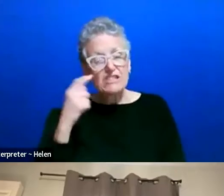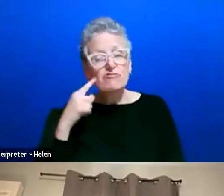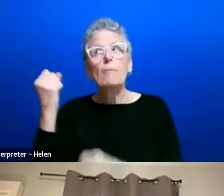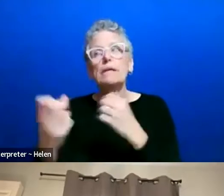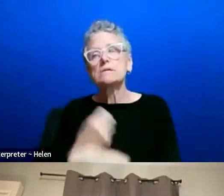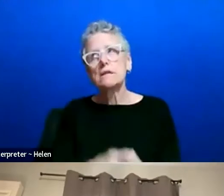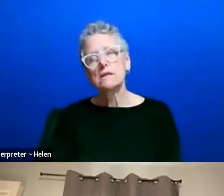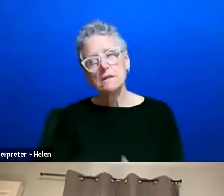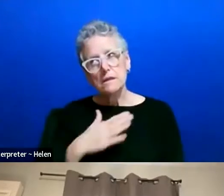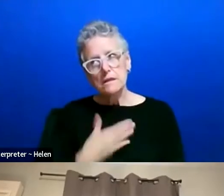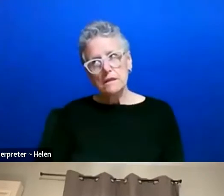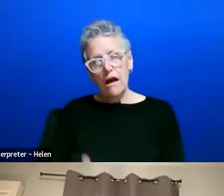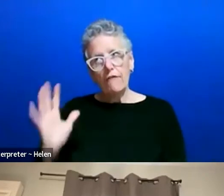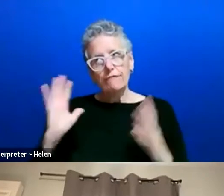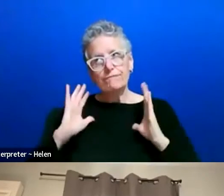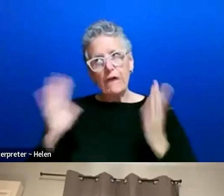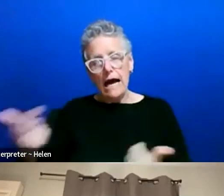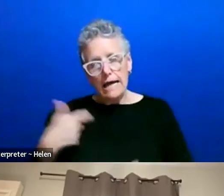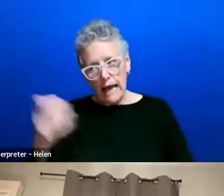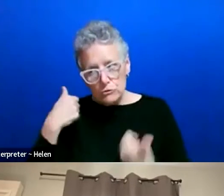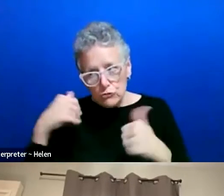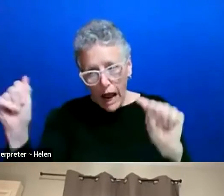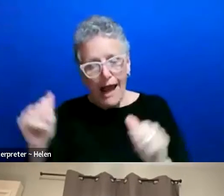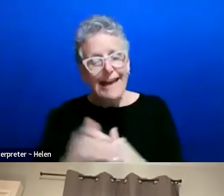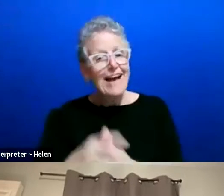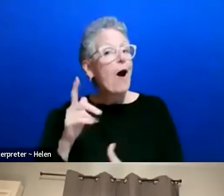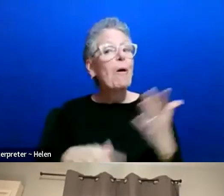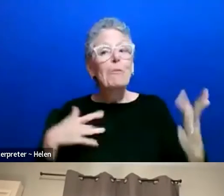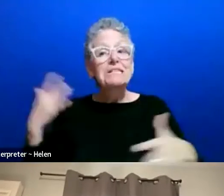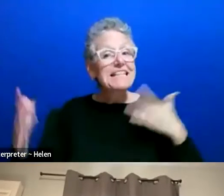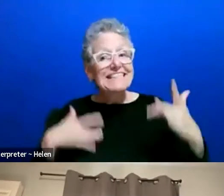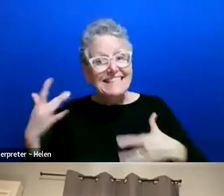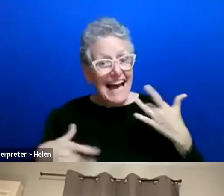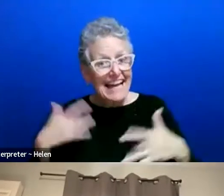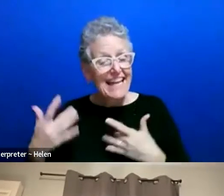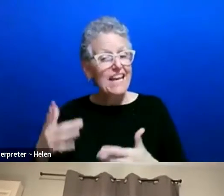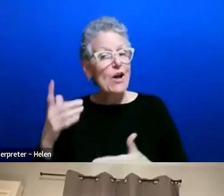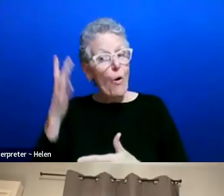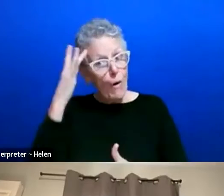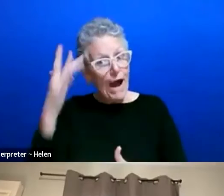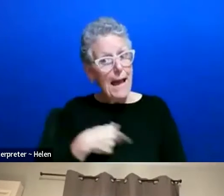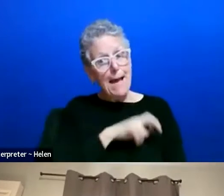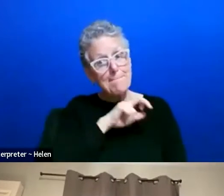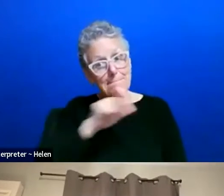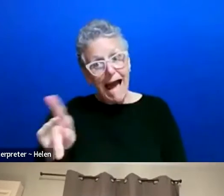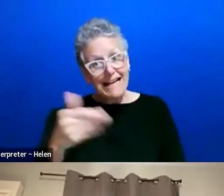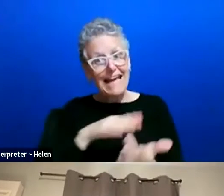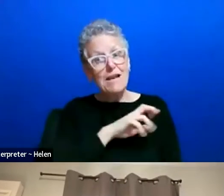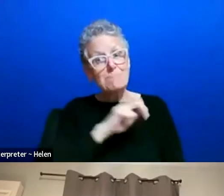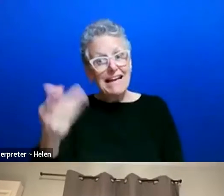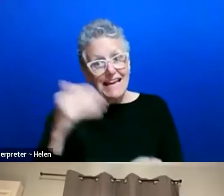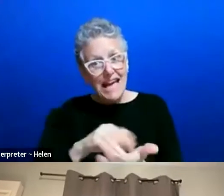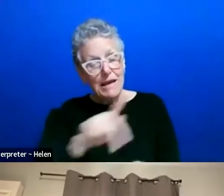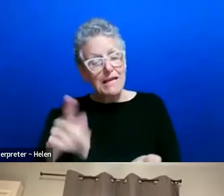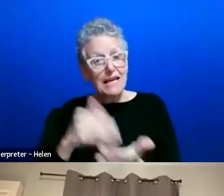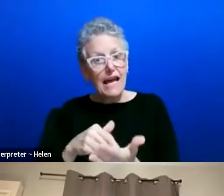it. And what excited me and what kept me coming back is breaking a sweat